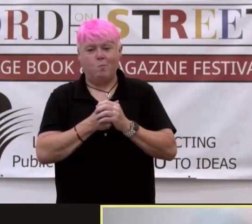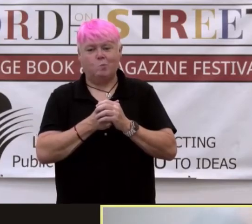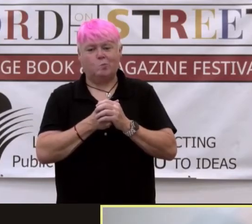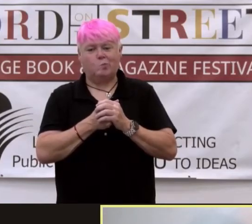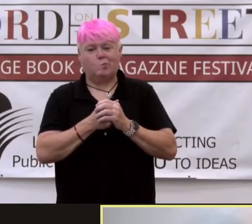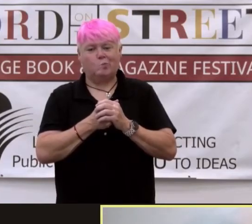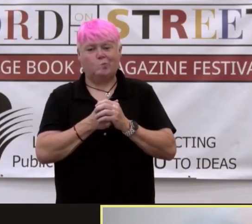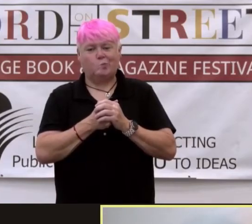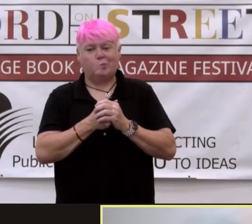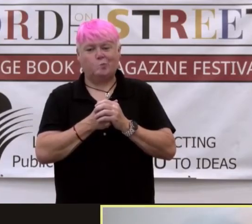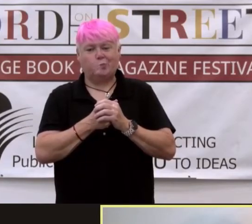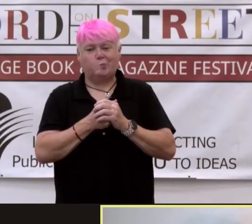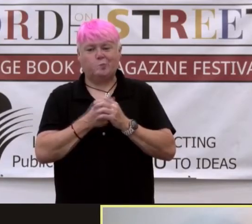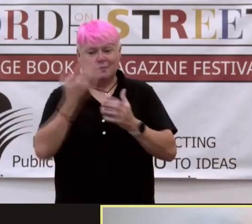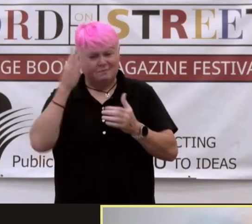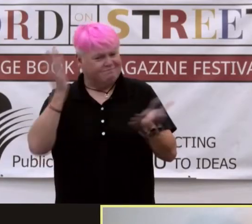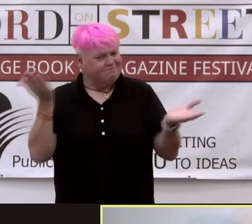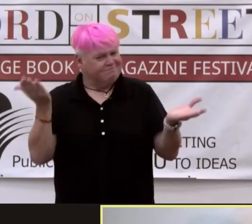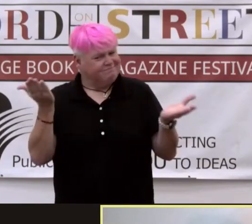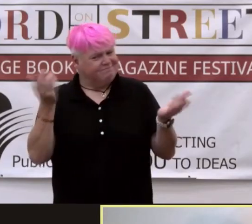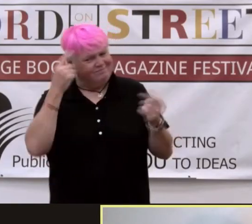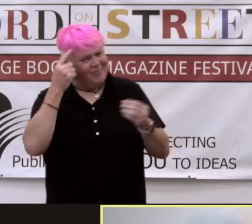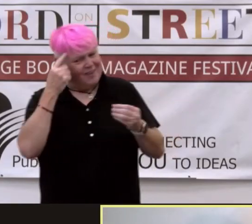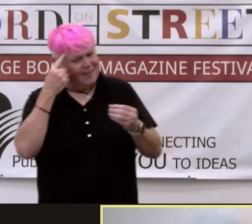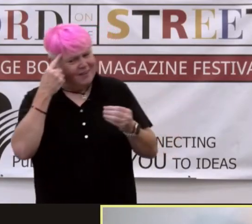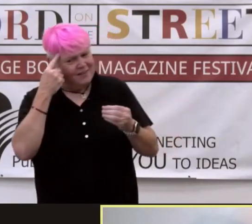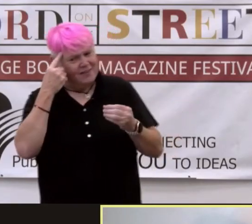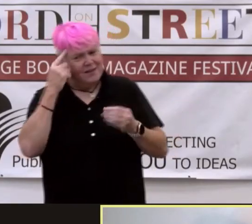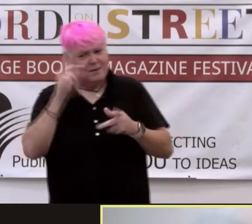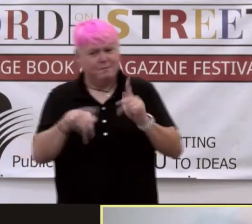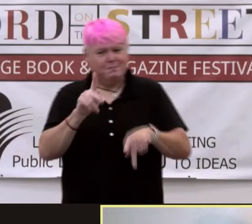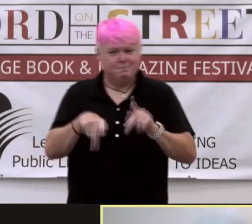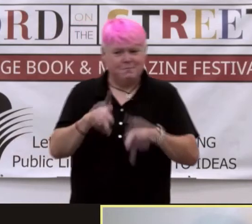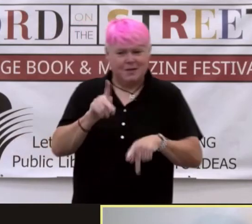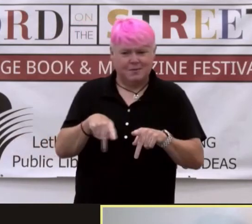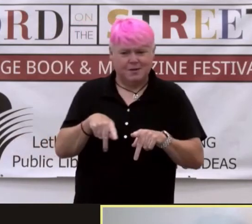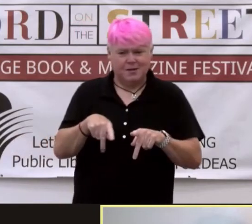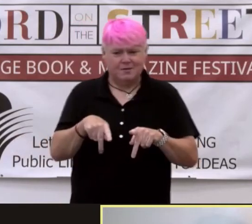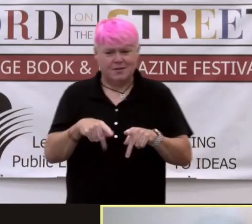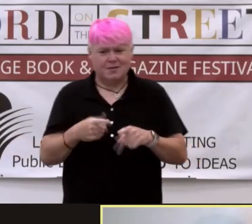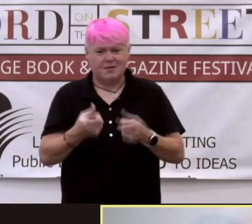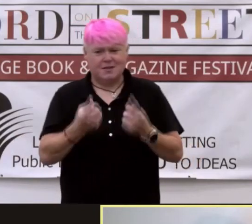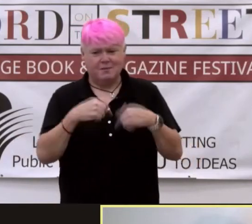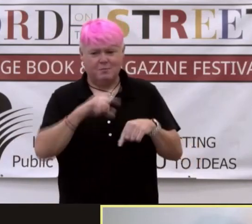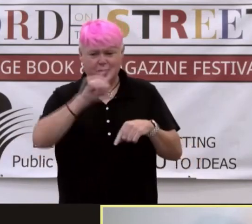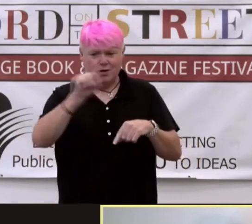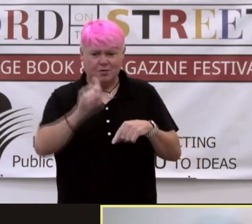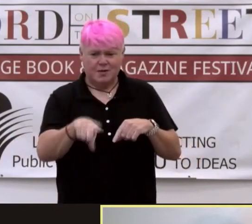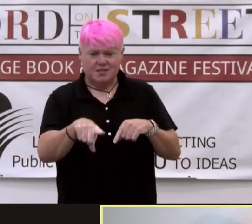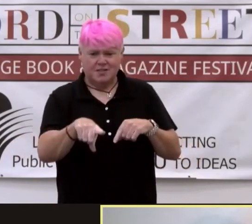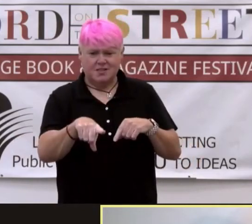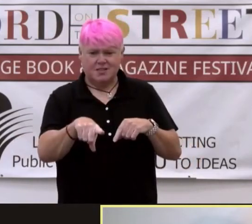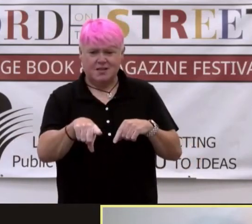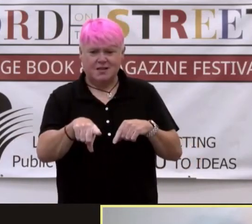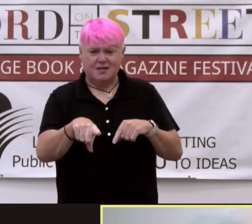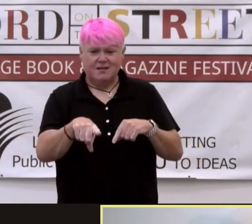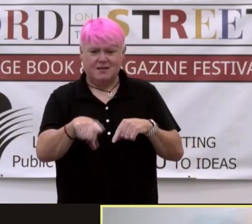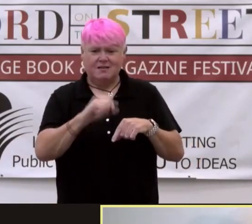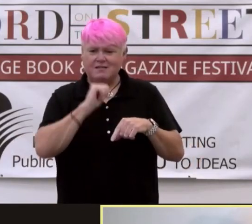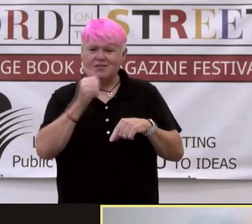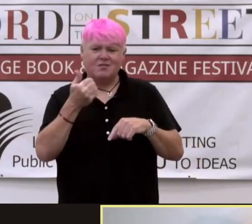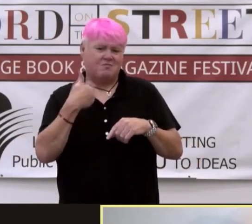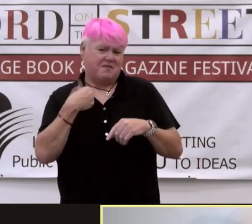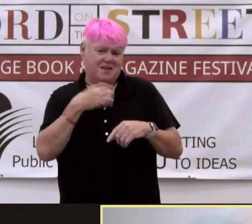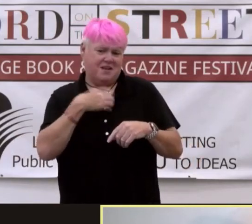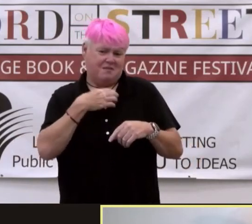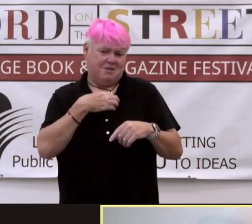I don't know. I think people always come out with good questions. I don't really have any complaints or wishes